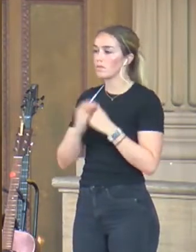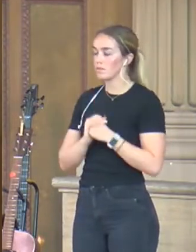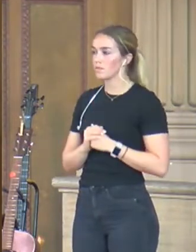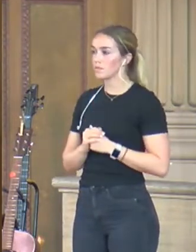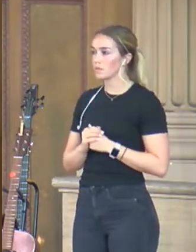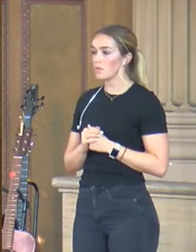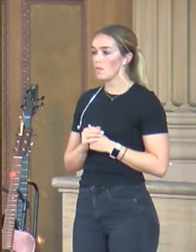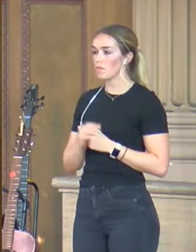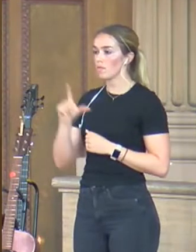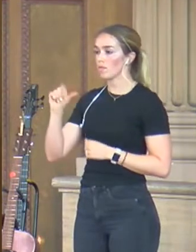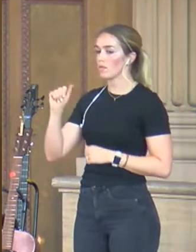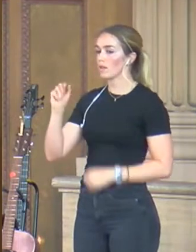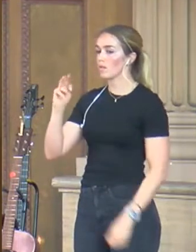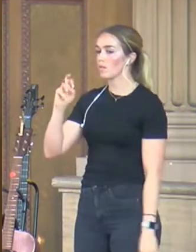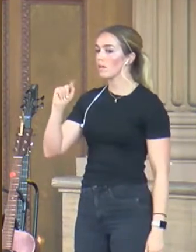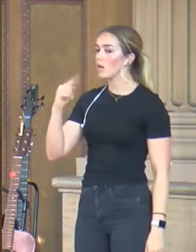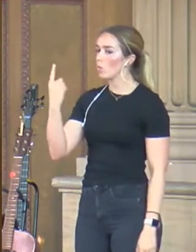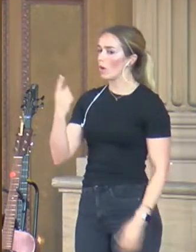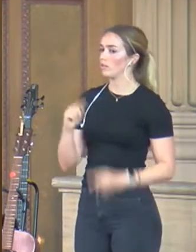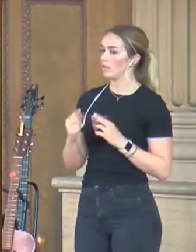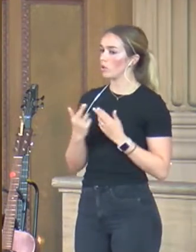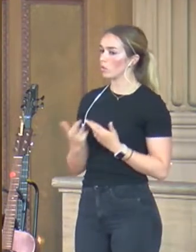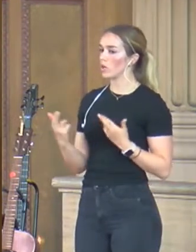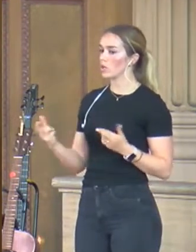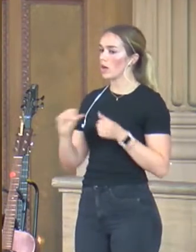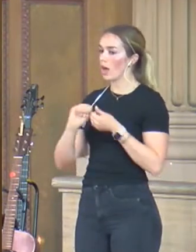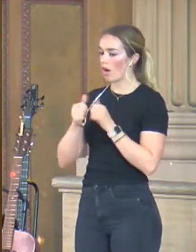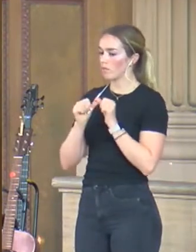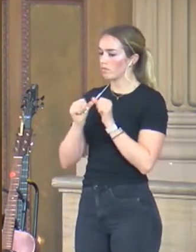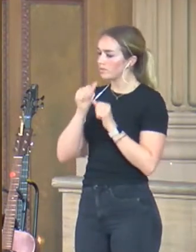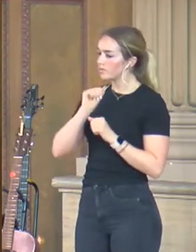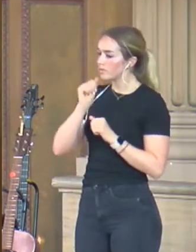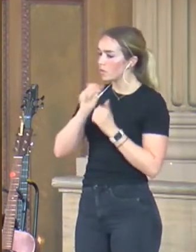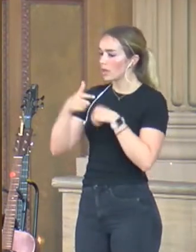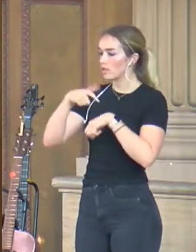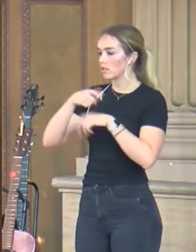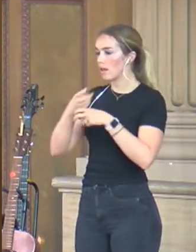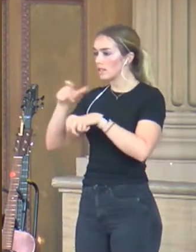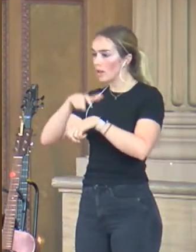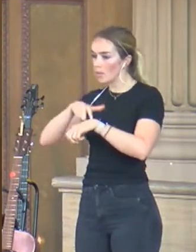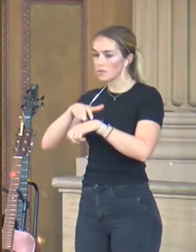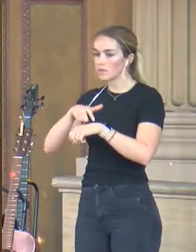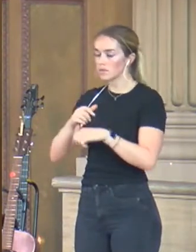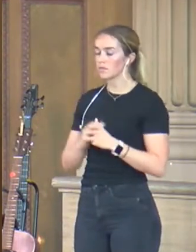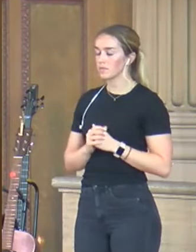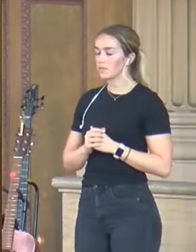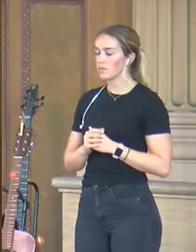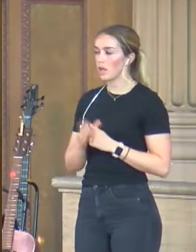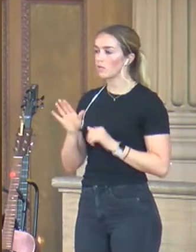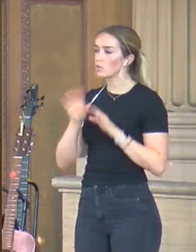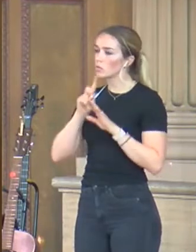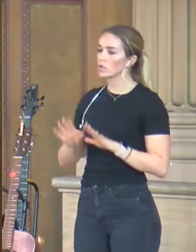And lament is one of the resources that God's given us to persevere through times like that. Because there's a super strong witness to